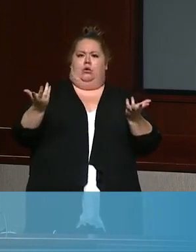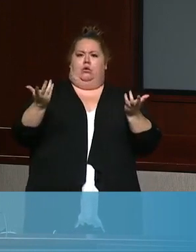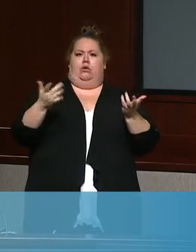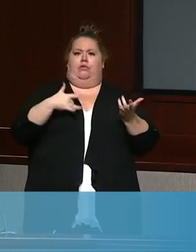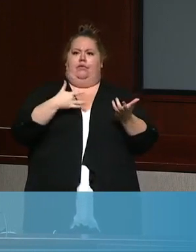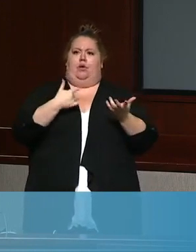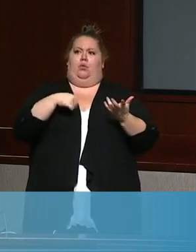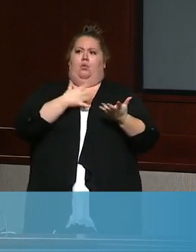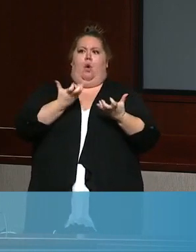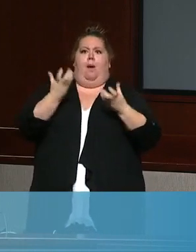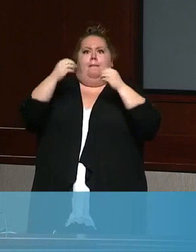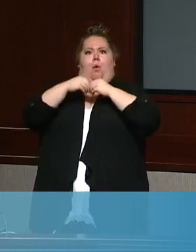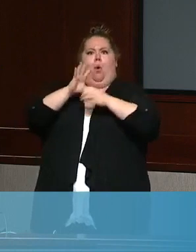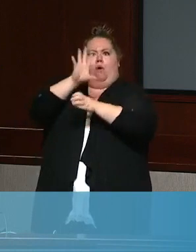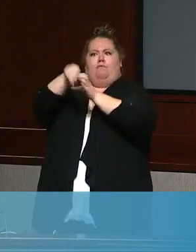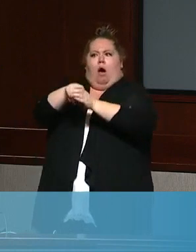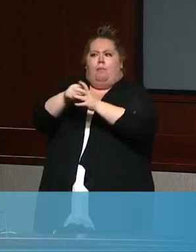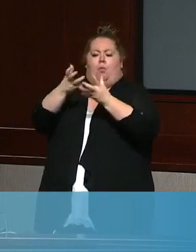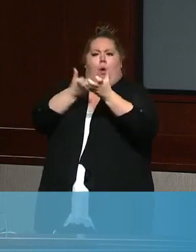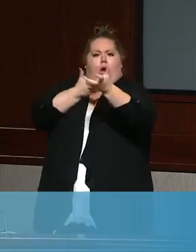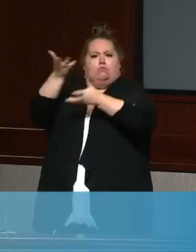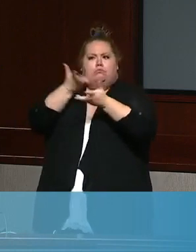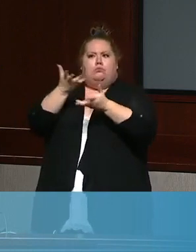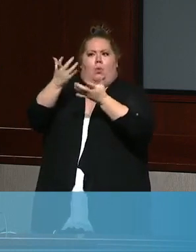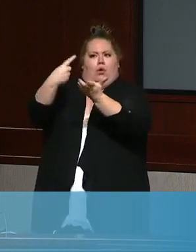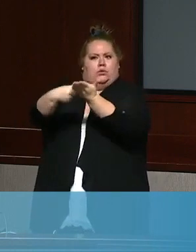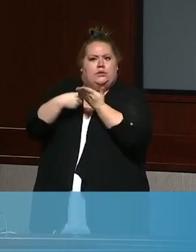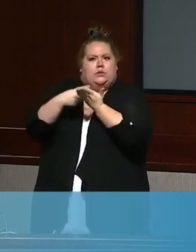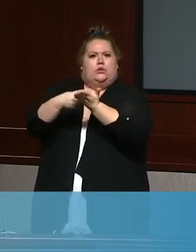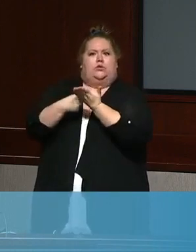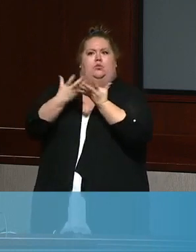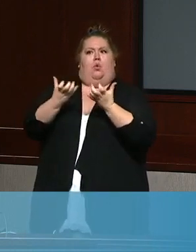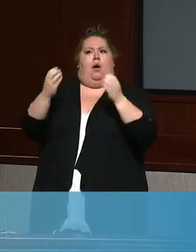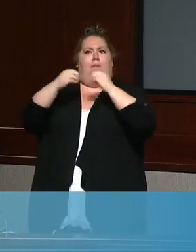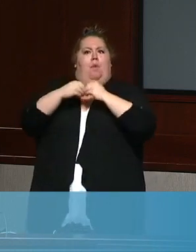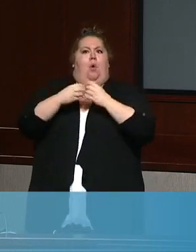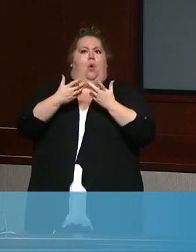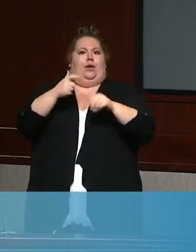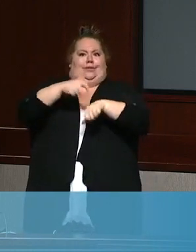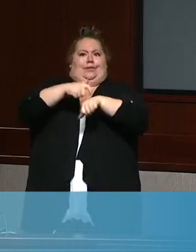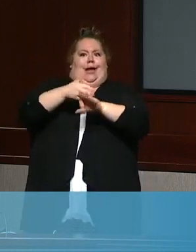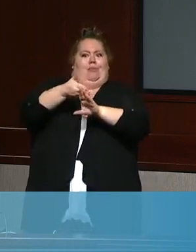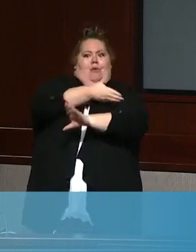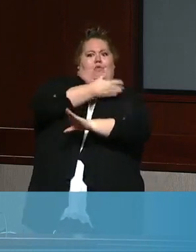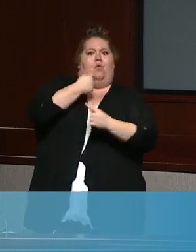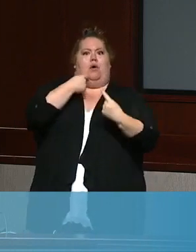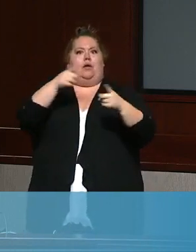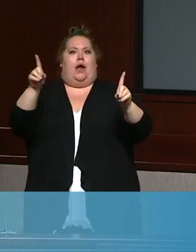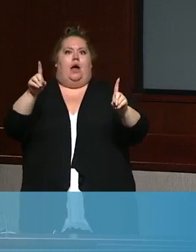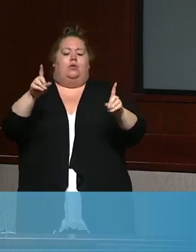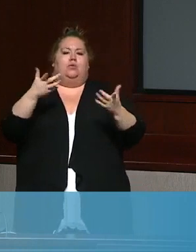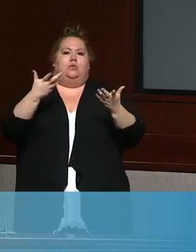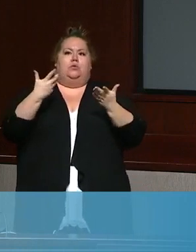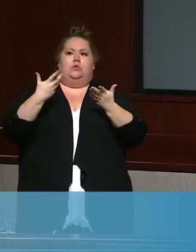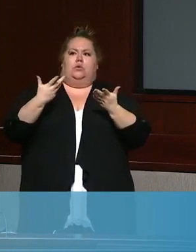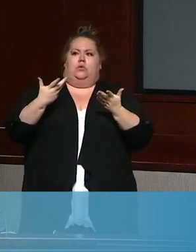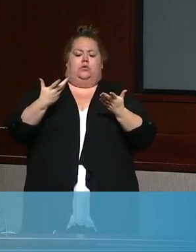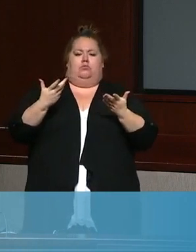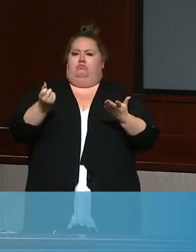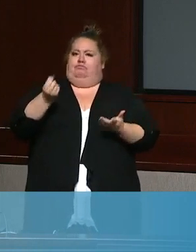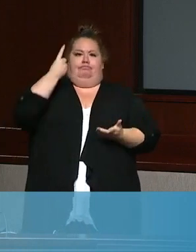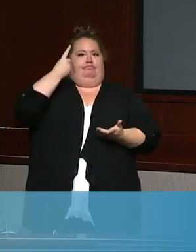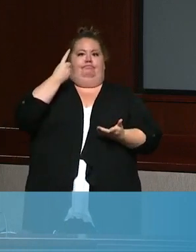put together. We want better understanding before they're announced. We want some discussion on it. And we don't understand why the governor